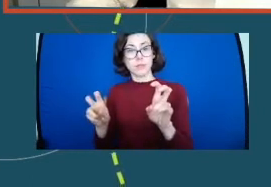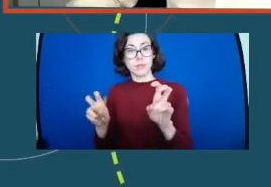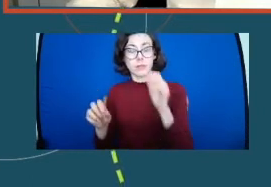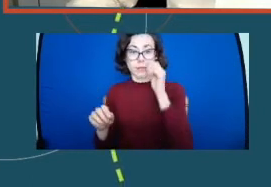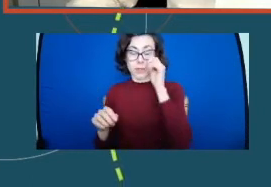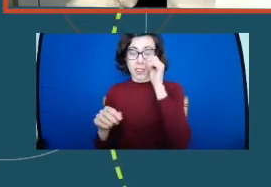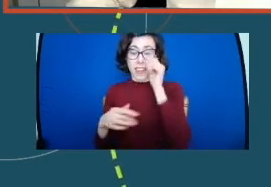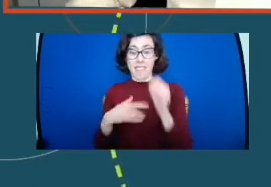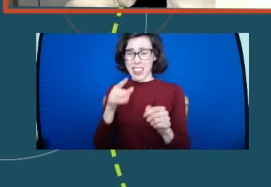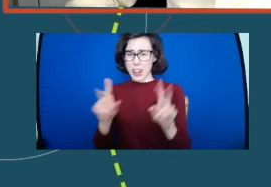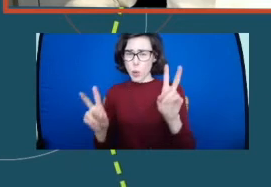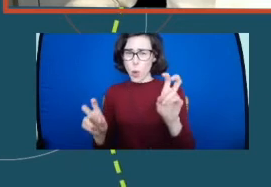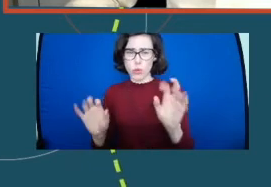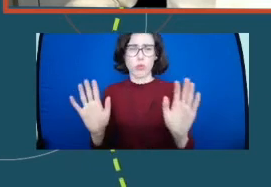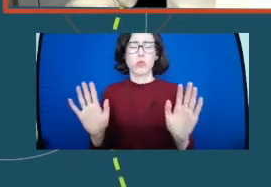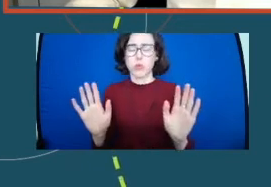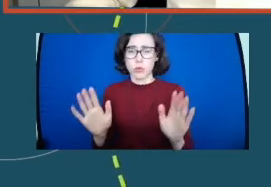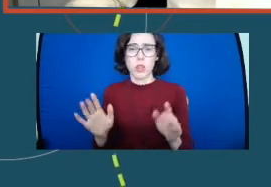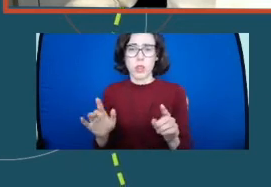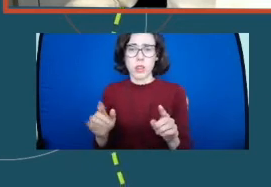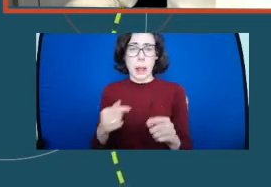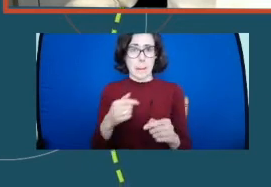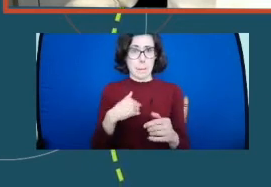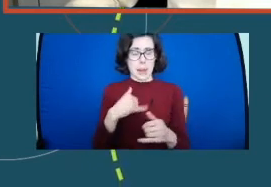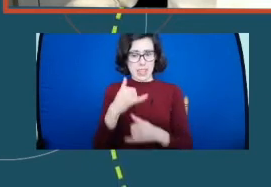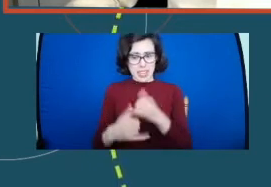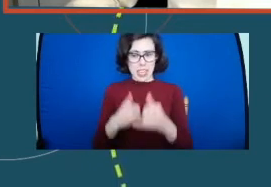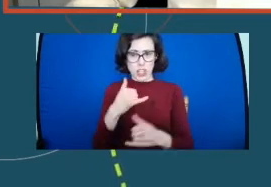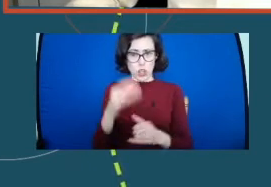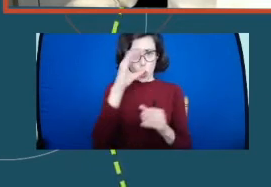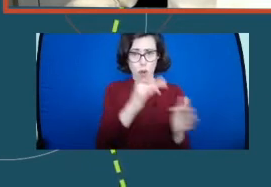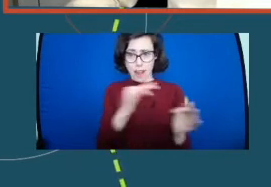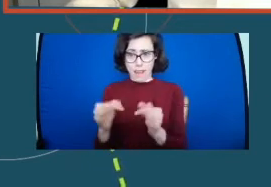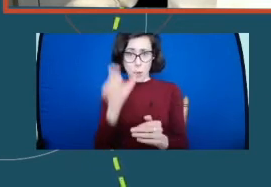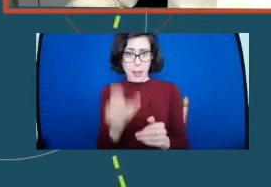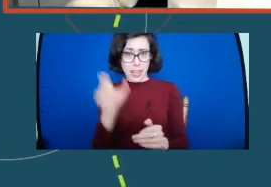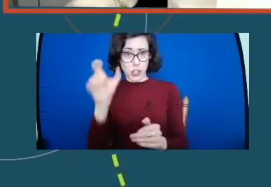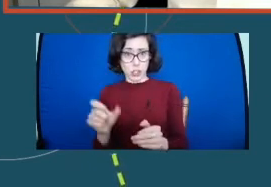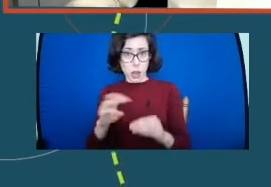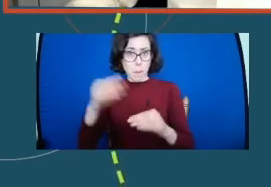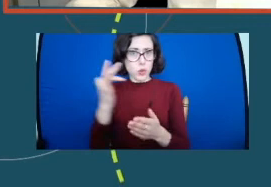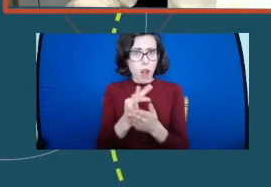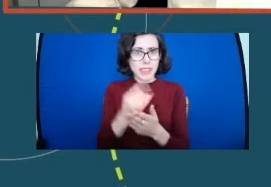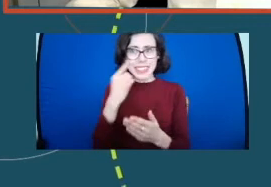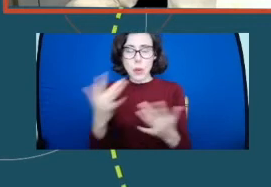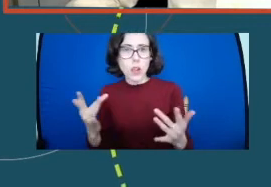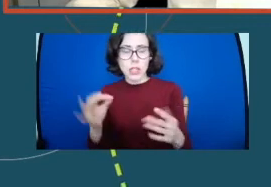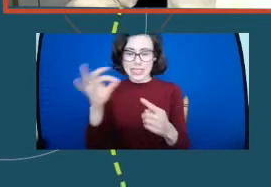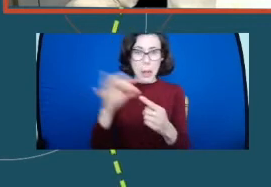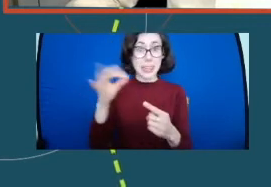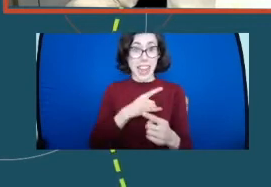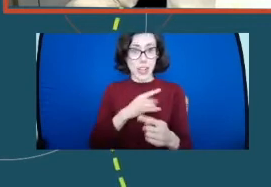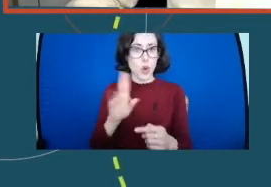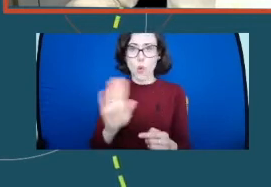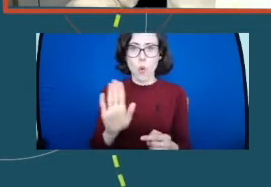be a profound quote. During my years caring for patients, the most common condition I saw was not heart disease or diabetes, it was